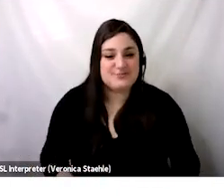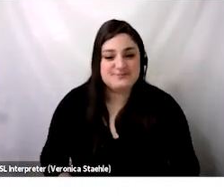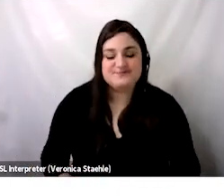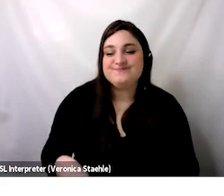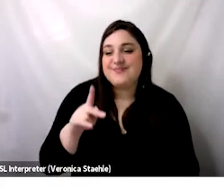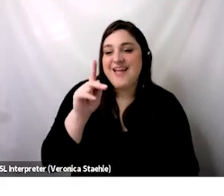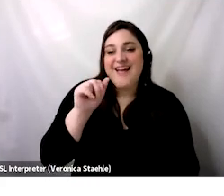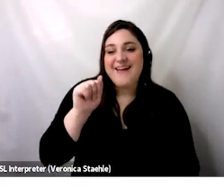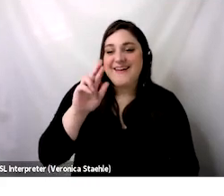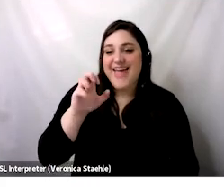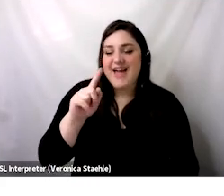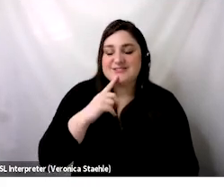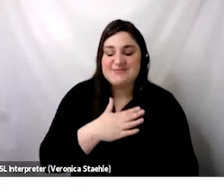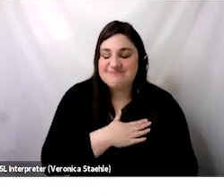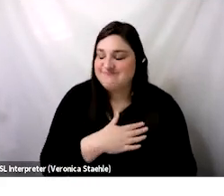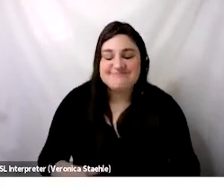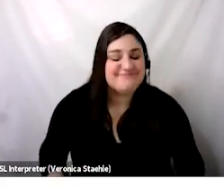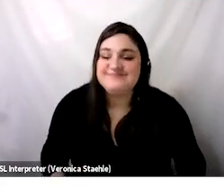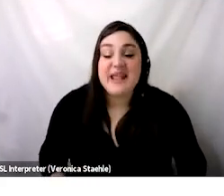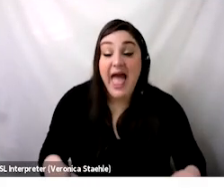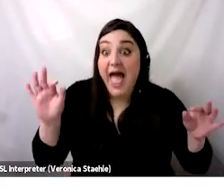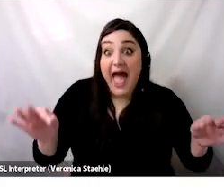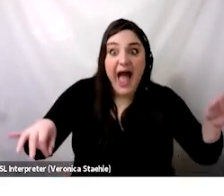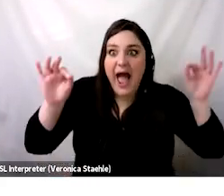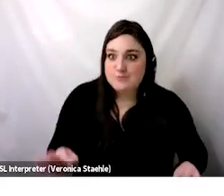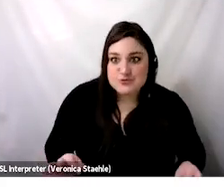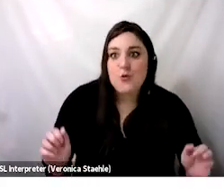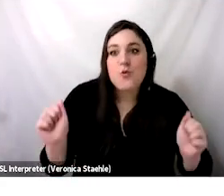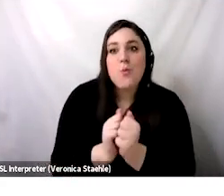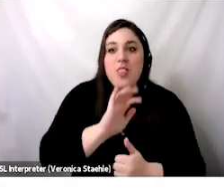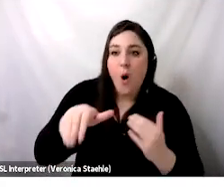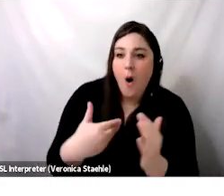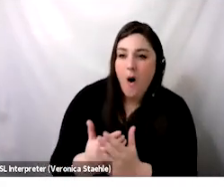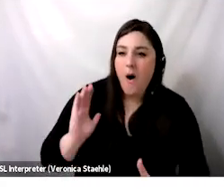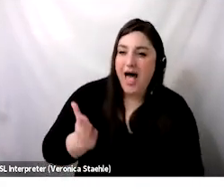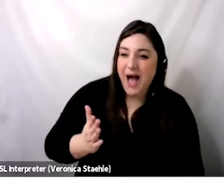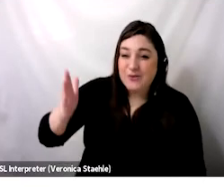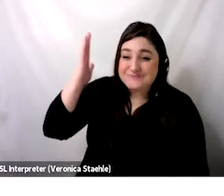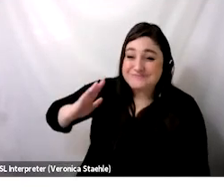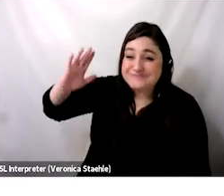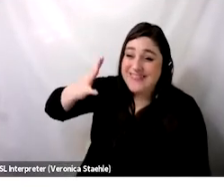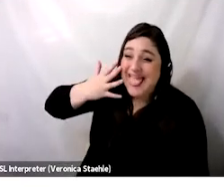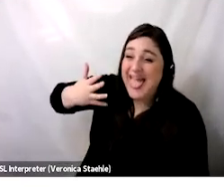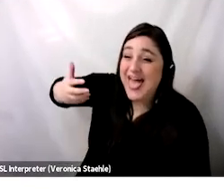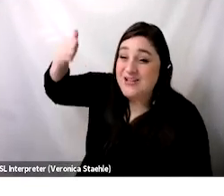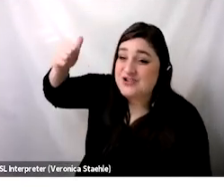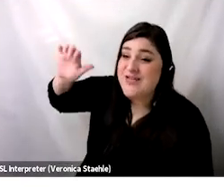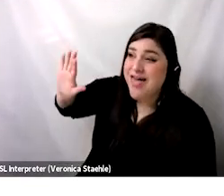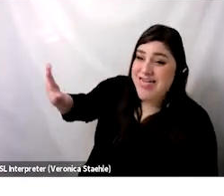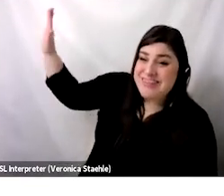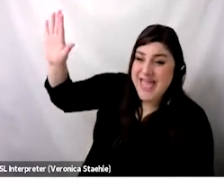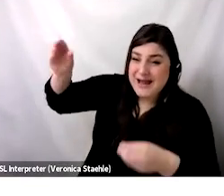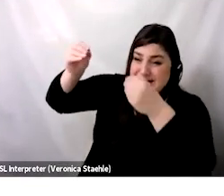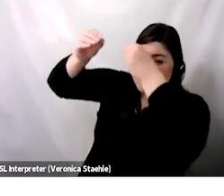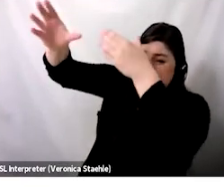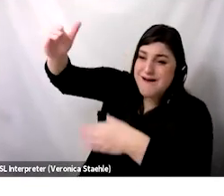people, there's so much wealth of knowledge with our elders, which are slowly but surely starting to